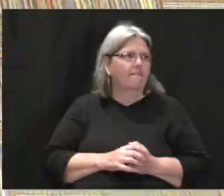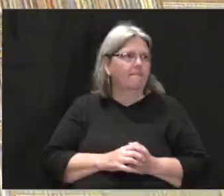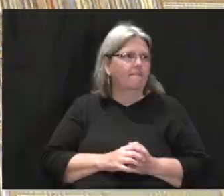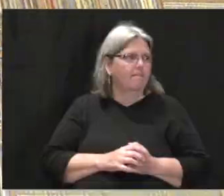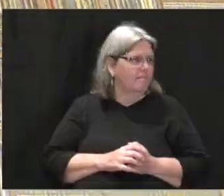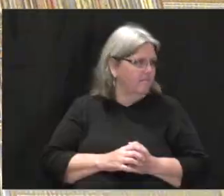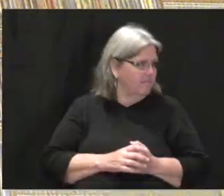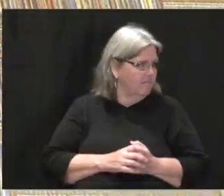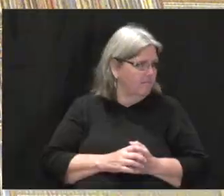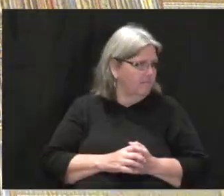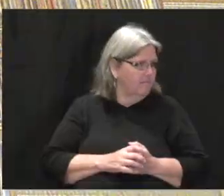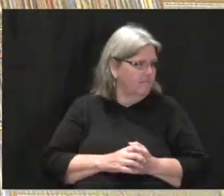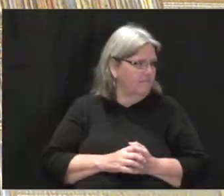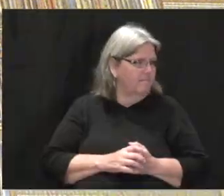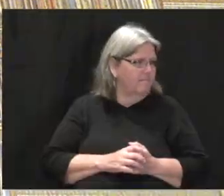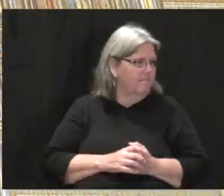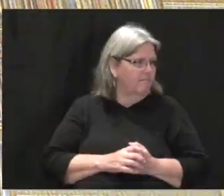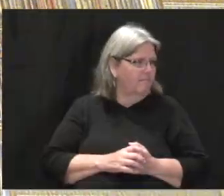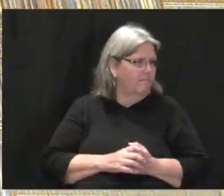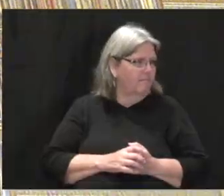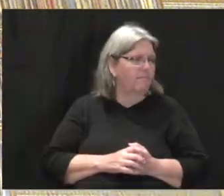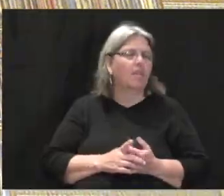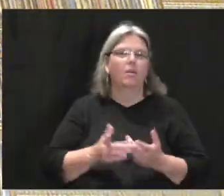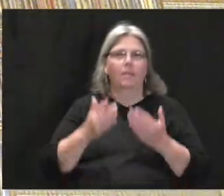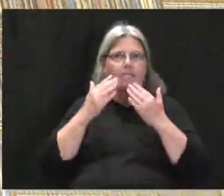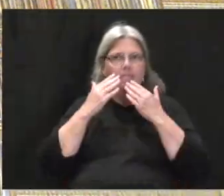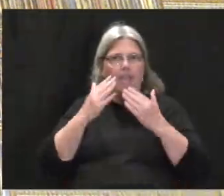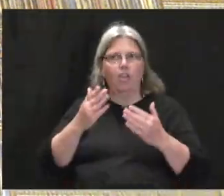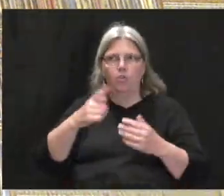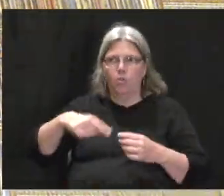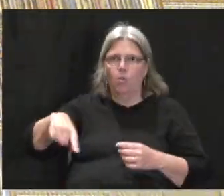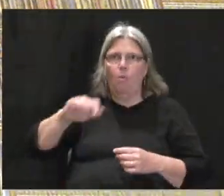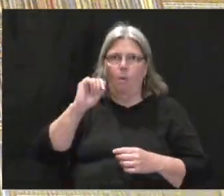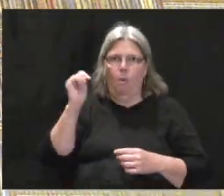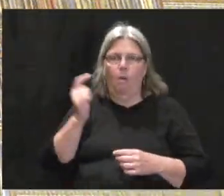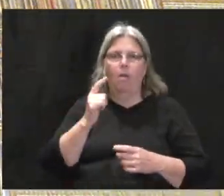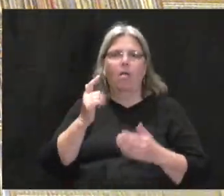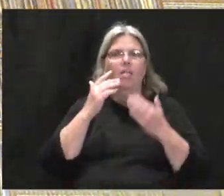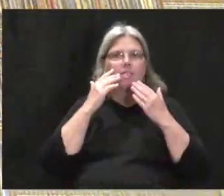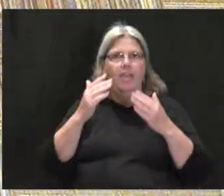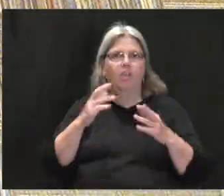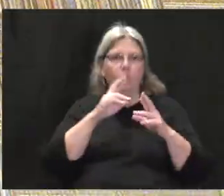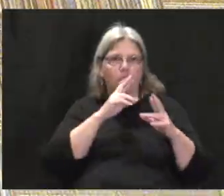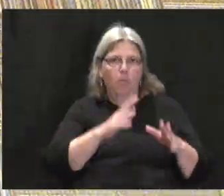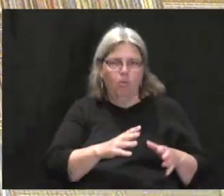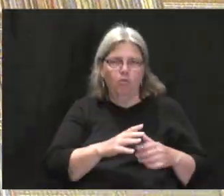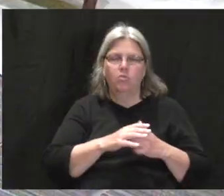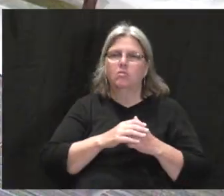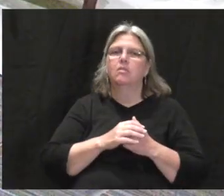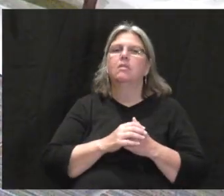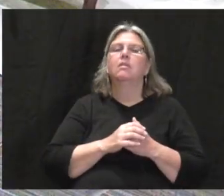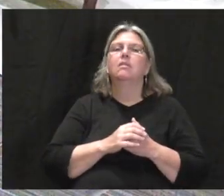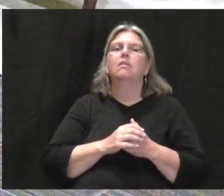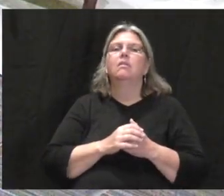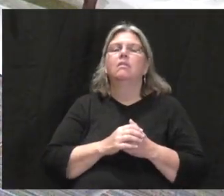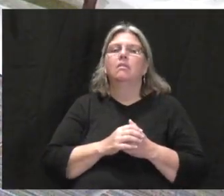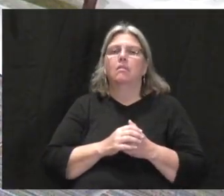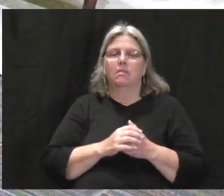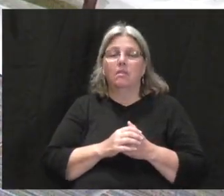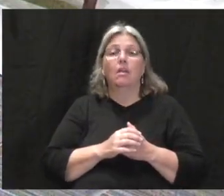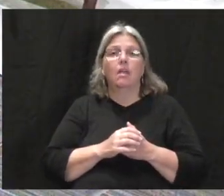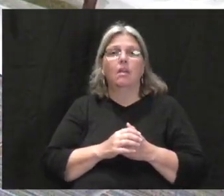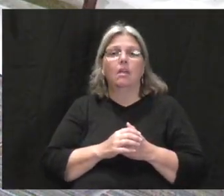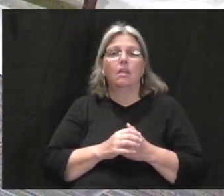First of all, Missy, is there anything you want to respond to that you heard? Okay, and again, this is all going to be typed up out there. Oh,